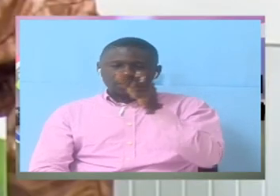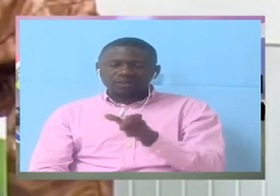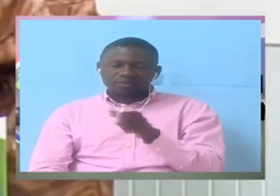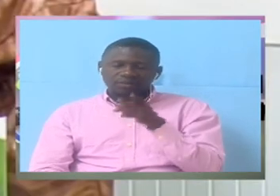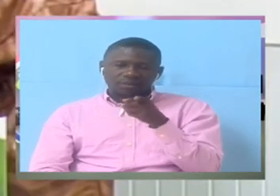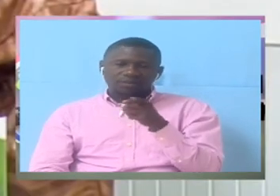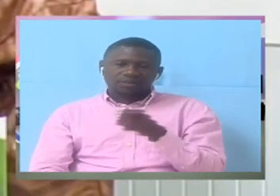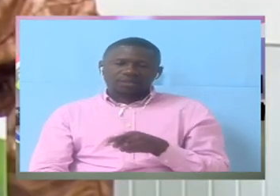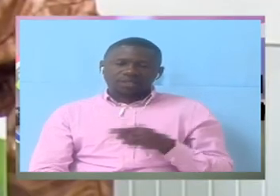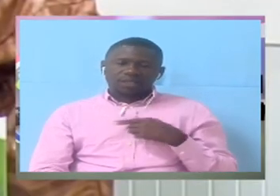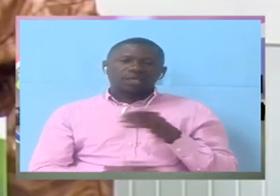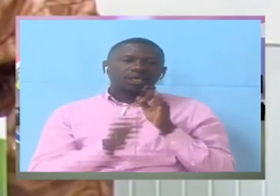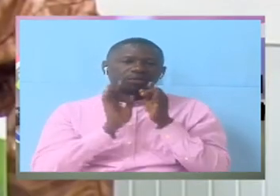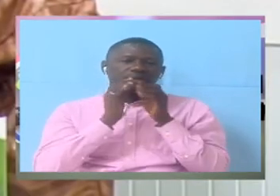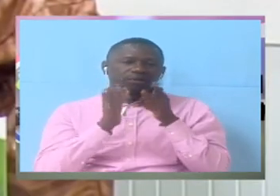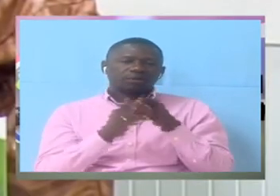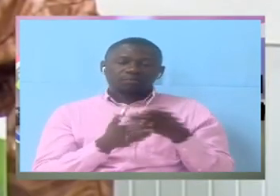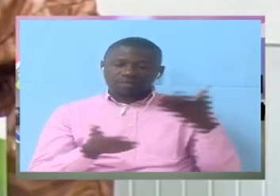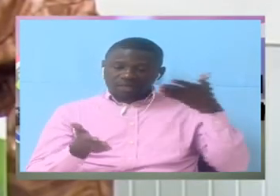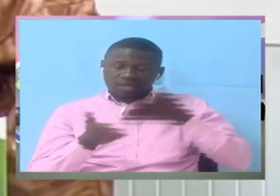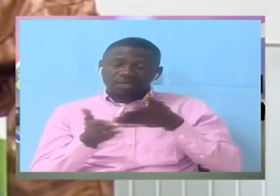mfele banga.